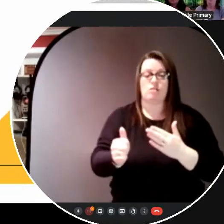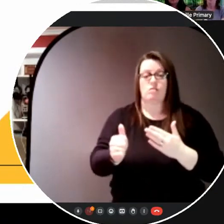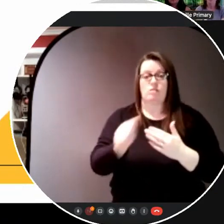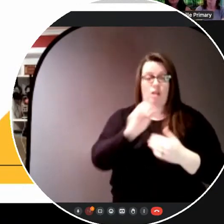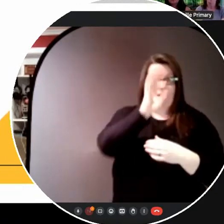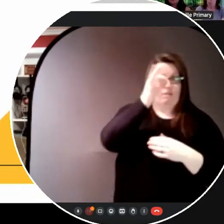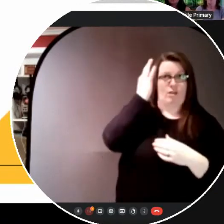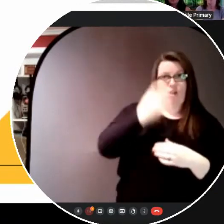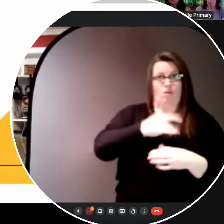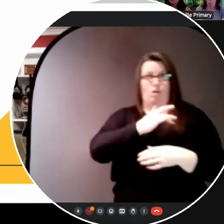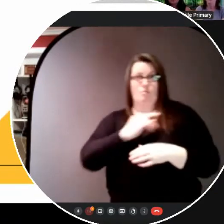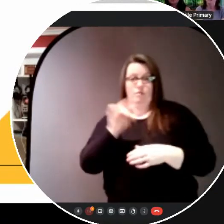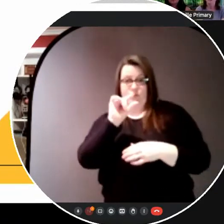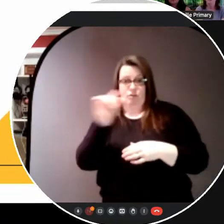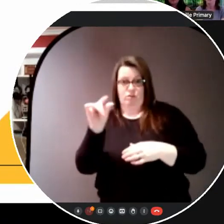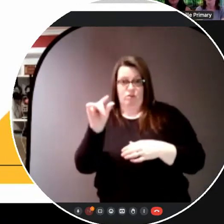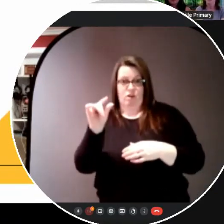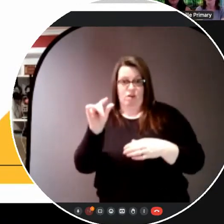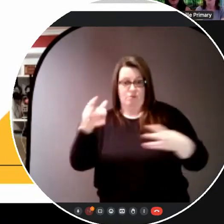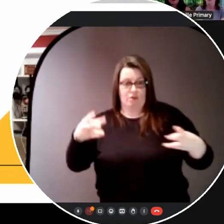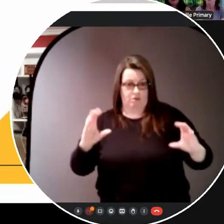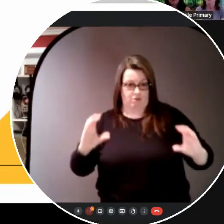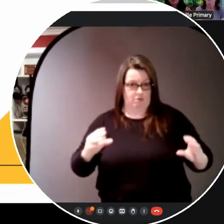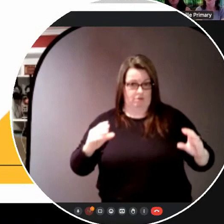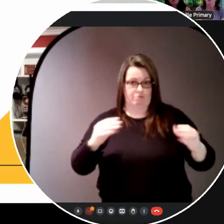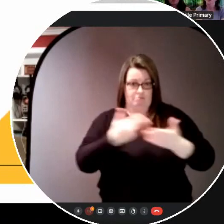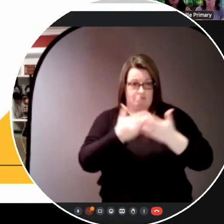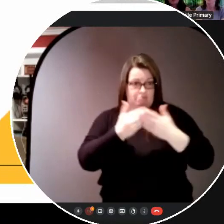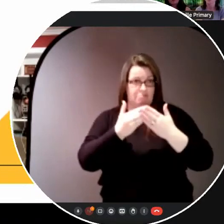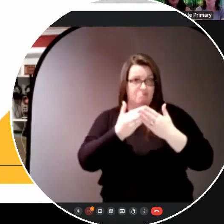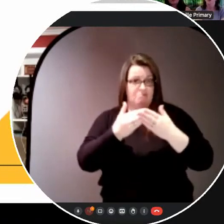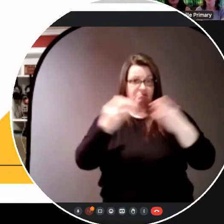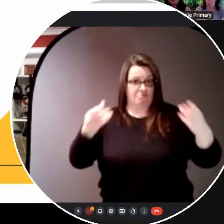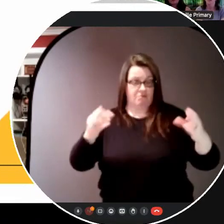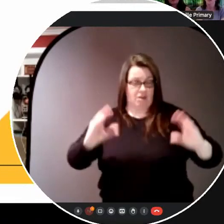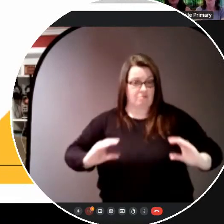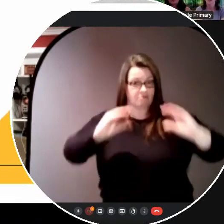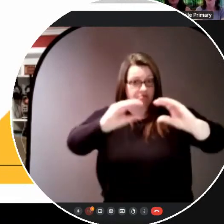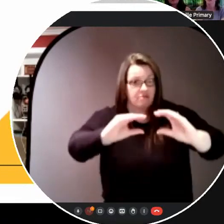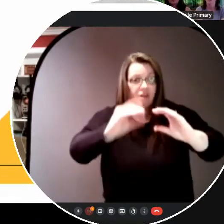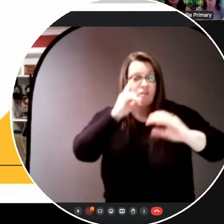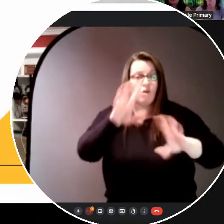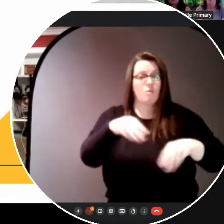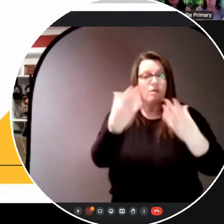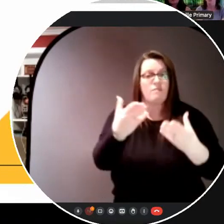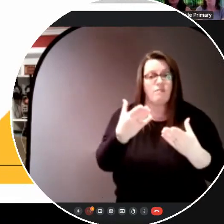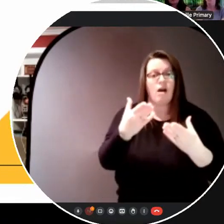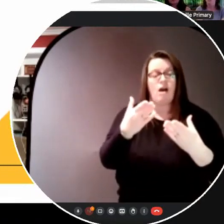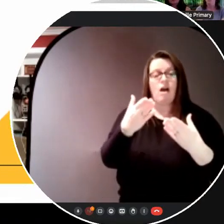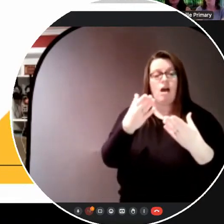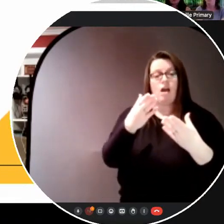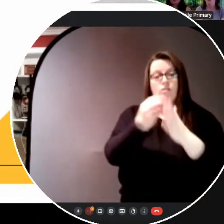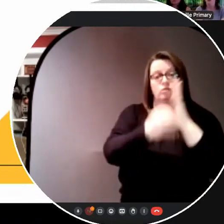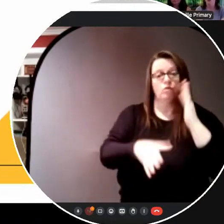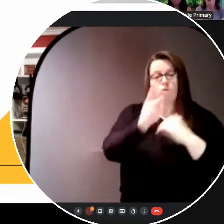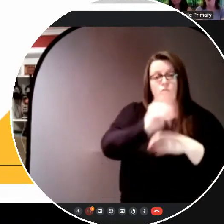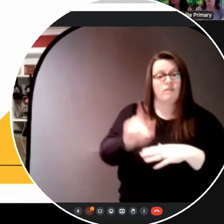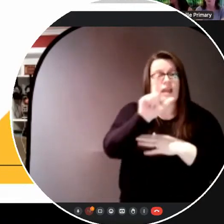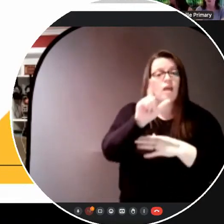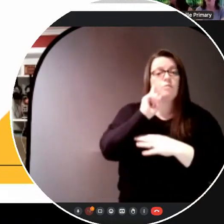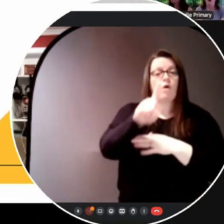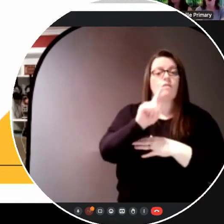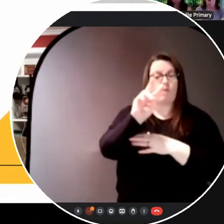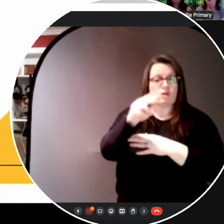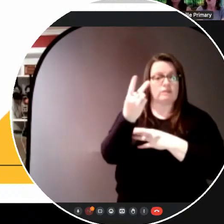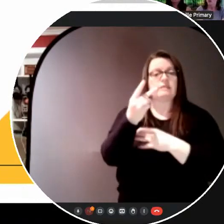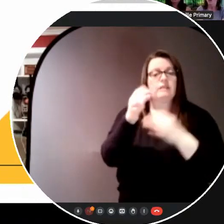provincial government to provide the residents of Newfoundland and Labrador with an opportunity to learn French as a second language, along with opportunities for cultural